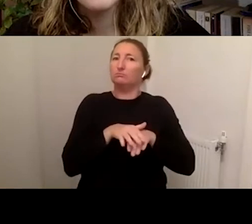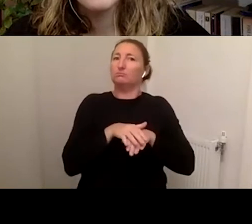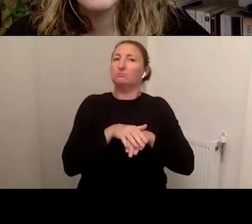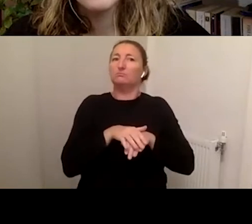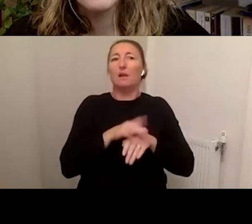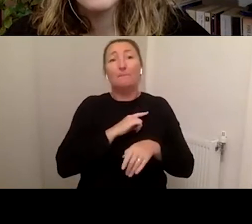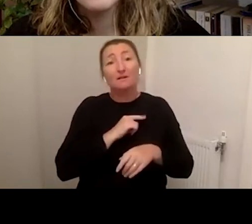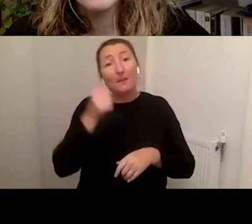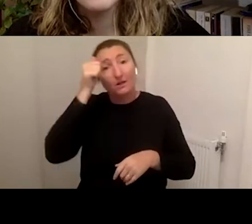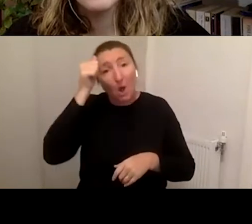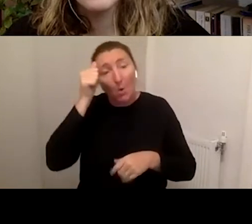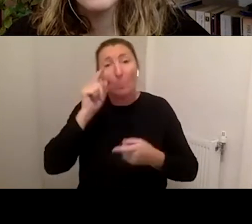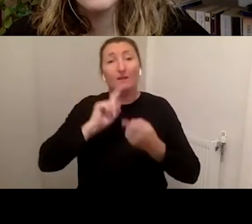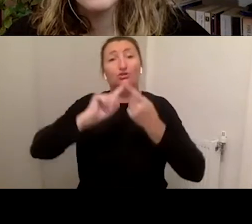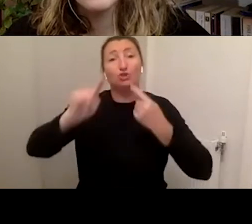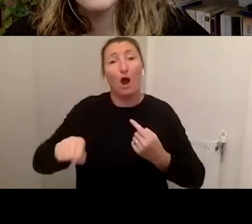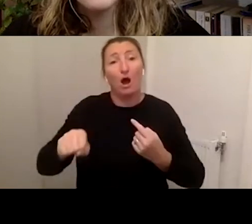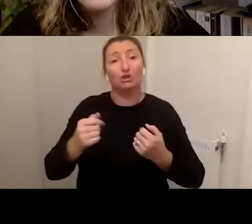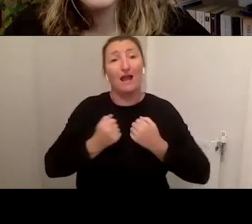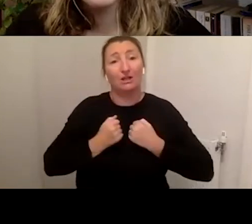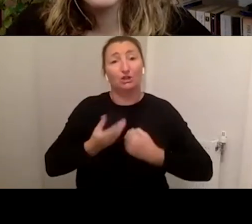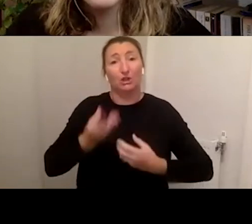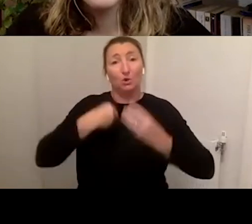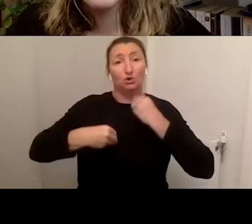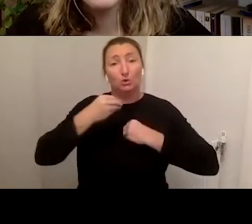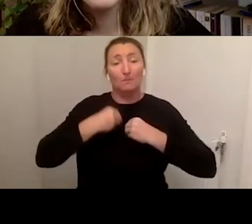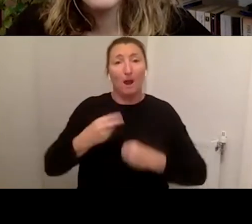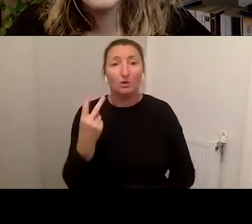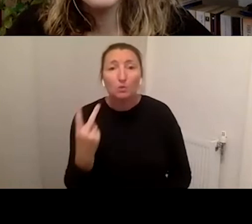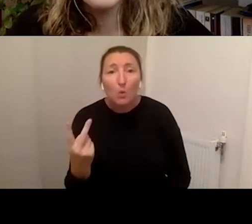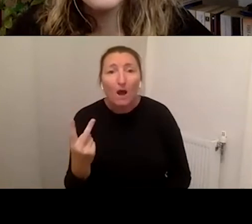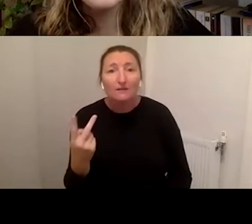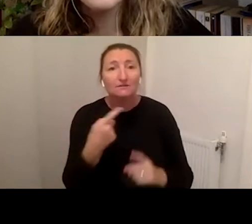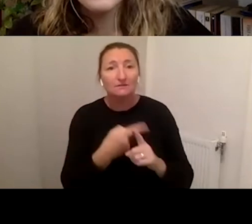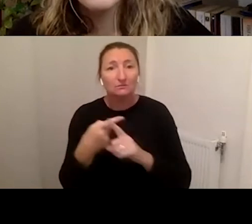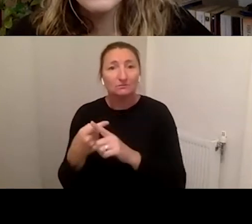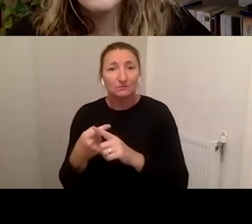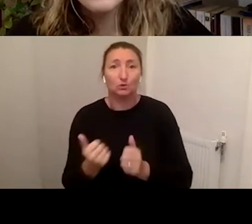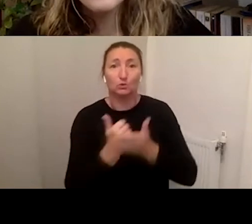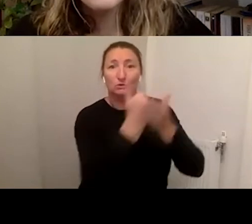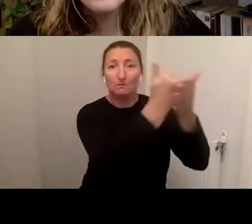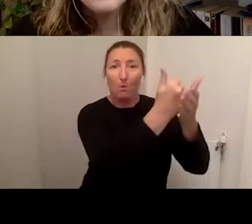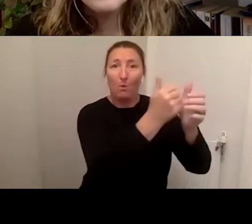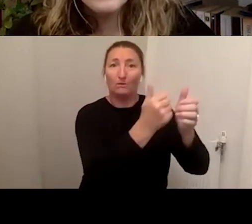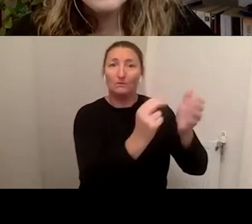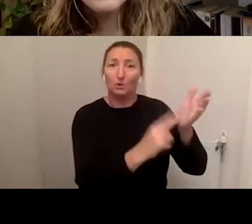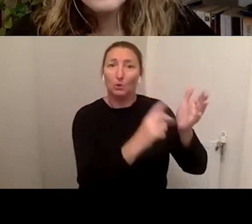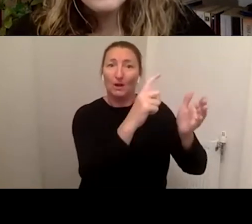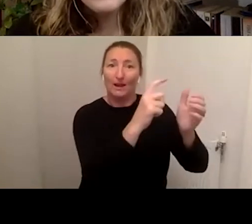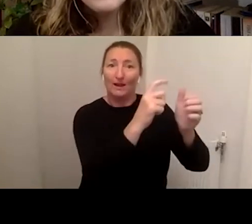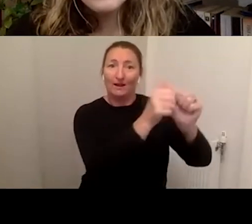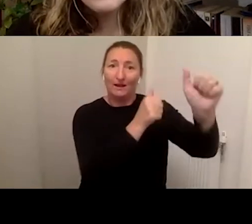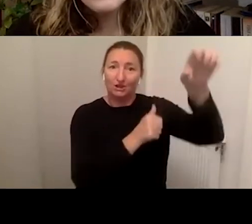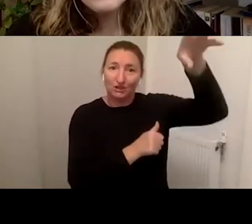twice as much for energy as they would otherwise pay in order to support the nuclear industry. And it's also slowing